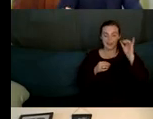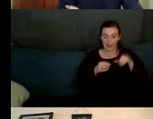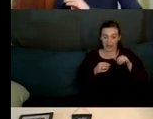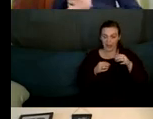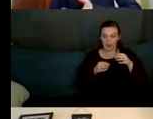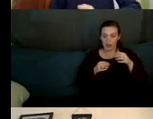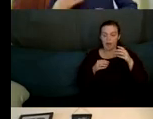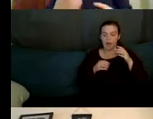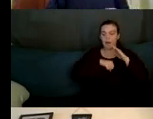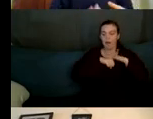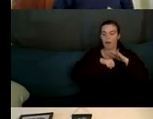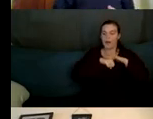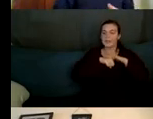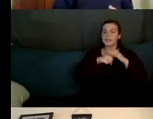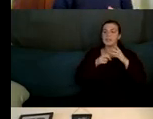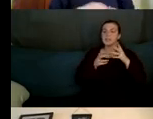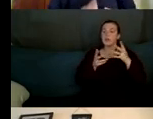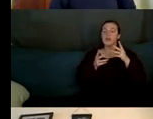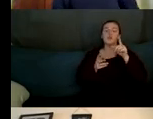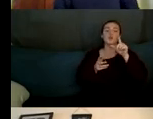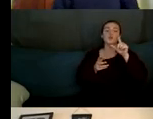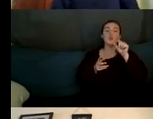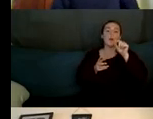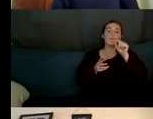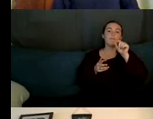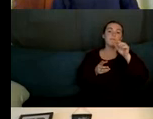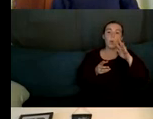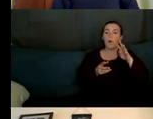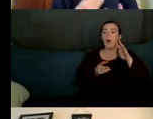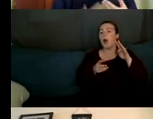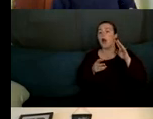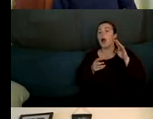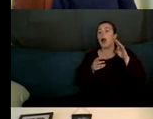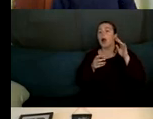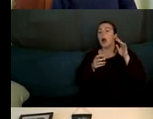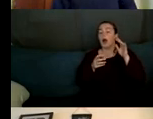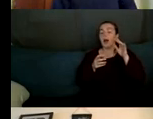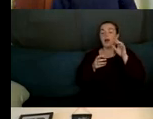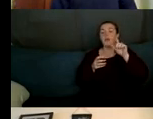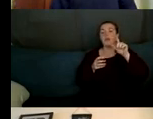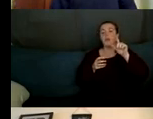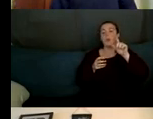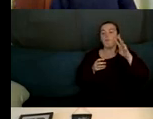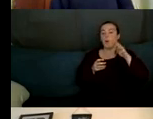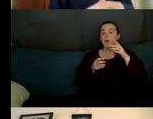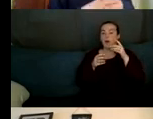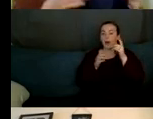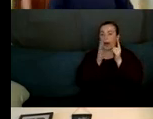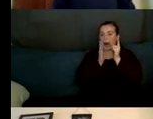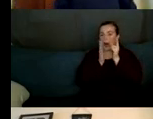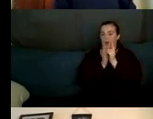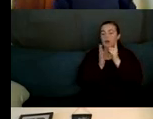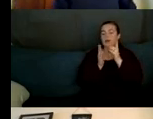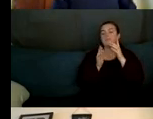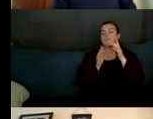most virtual events that you go to are scheduled in the same way that you would schedule an in-person event. So say you have